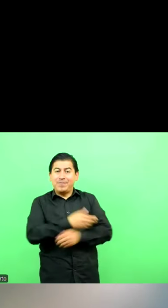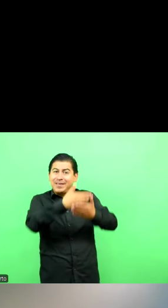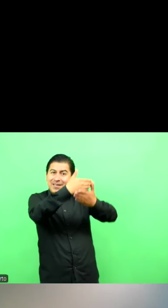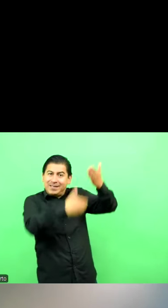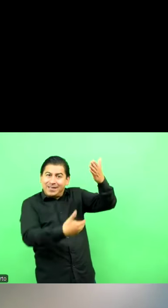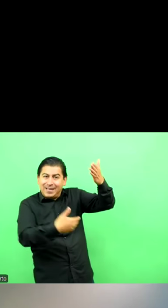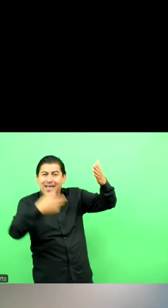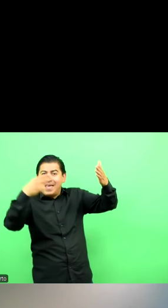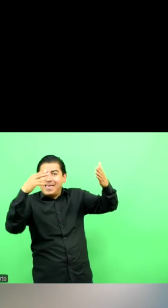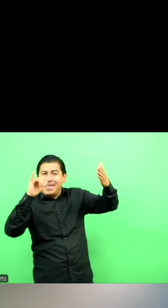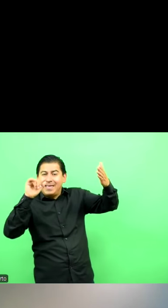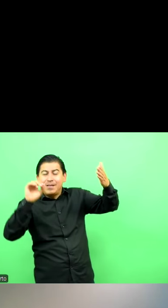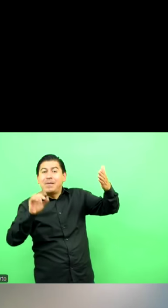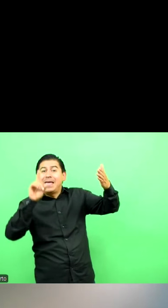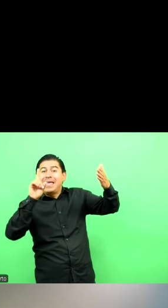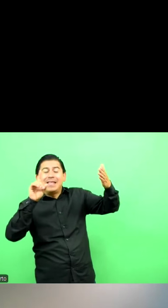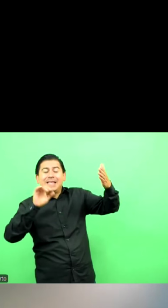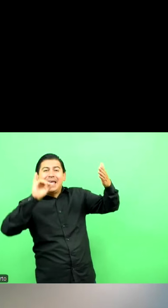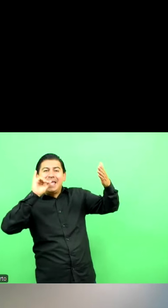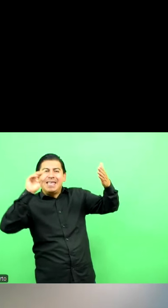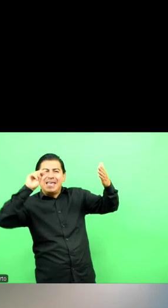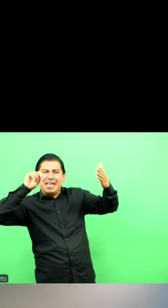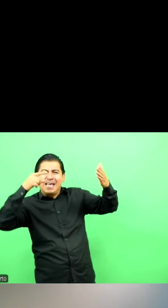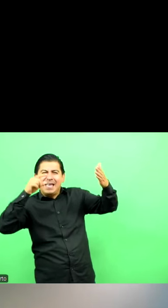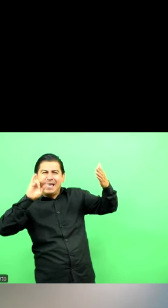Ingrid H. will not only help